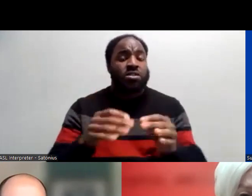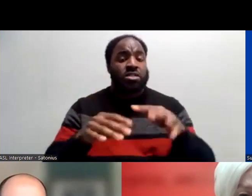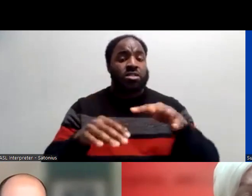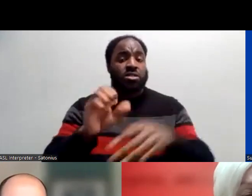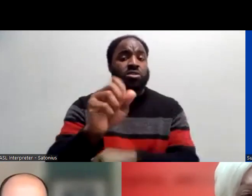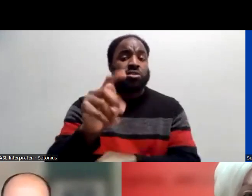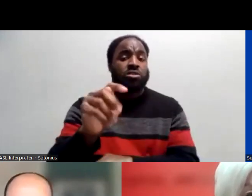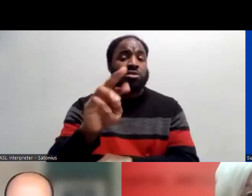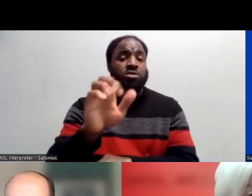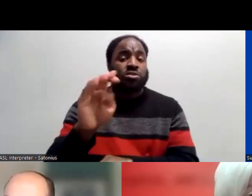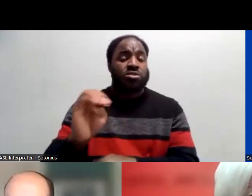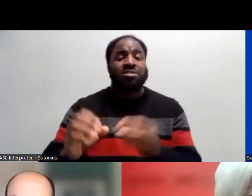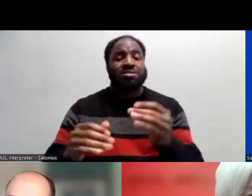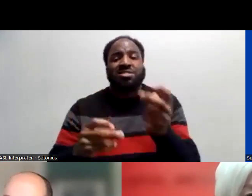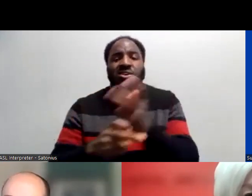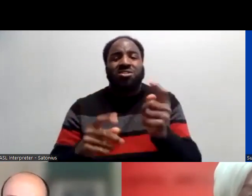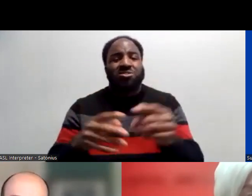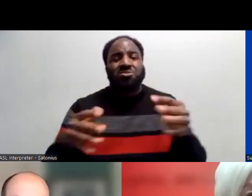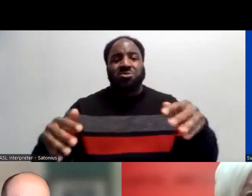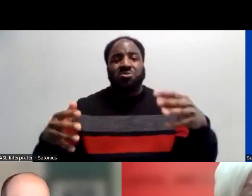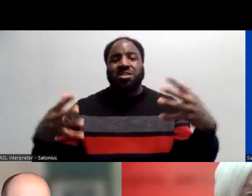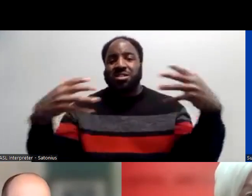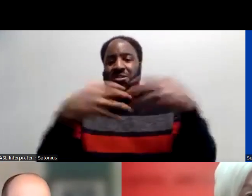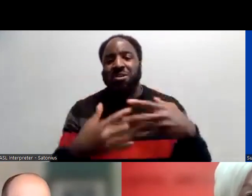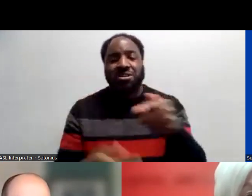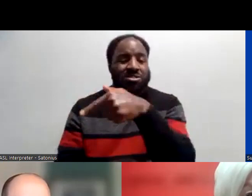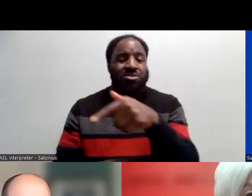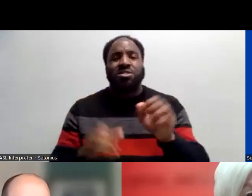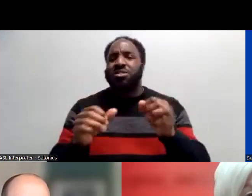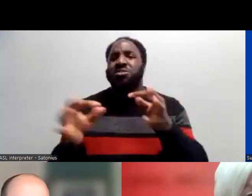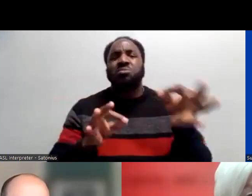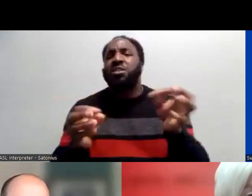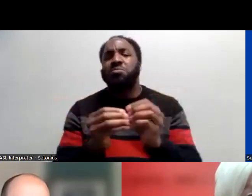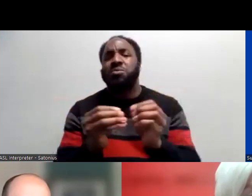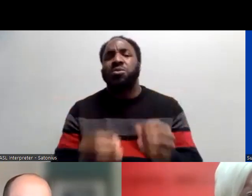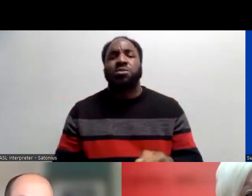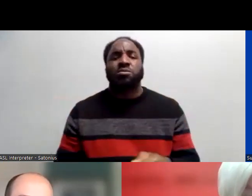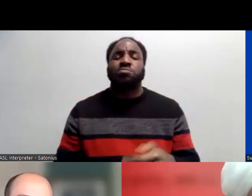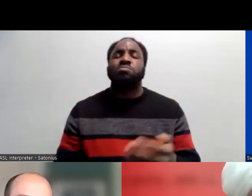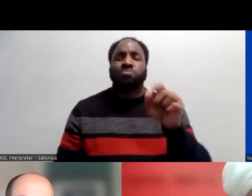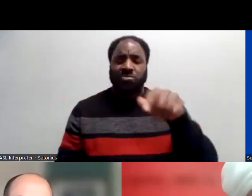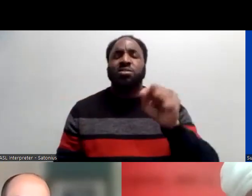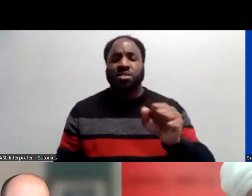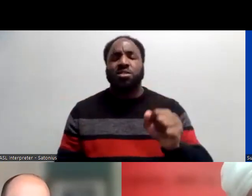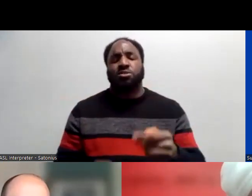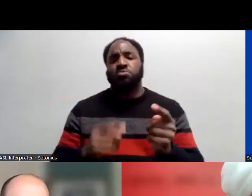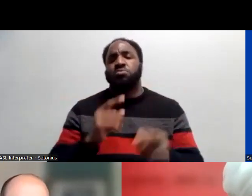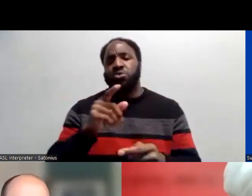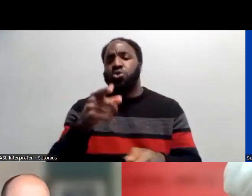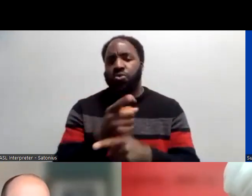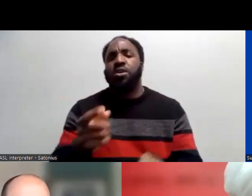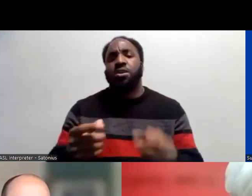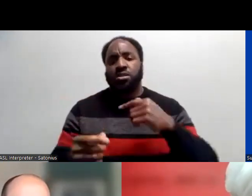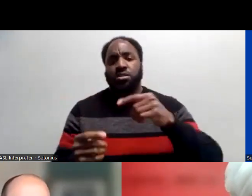to actually combine those in some way. Could you say a little bit more about that? Absolutely. Thank you, Nancy. You're absolutely right. There's